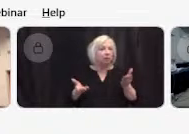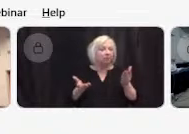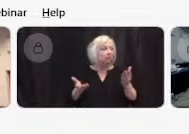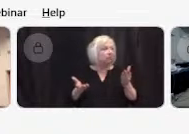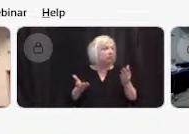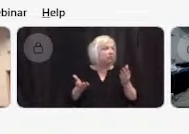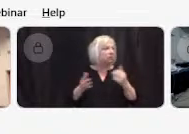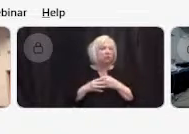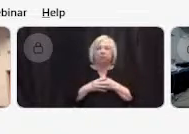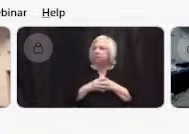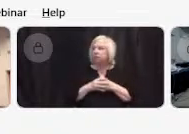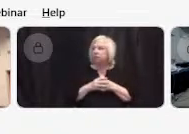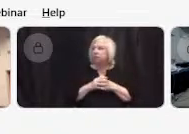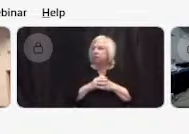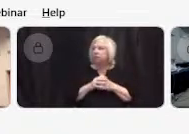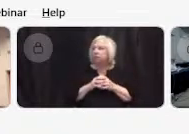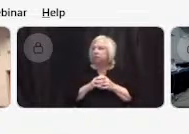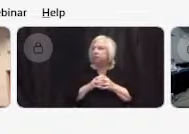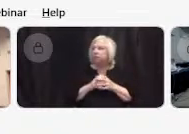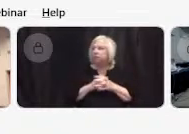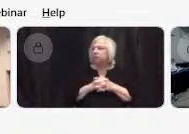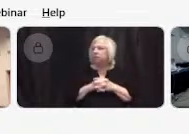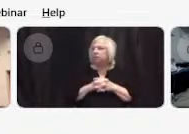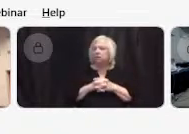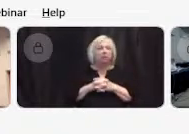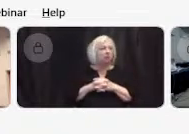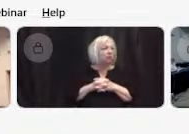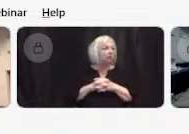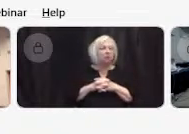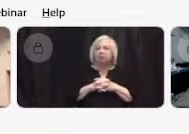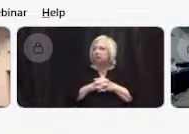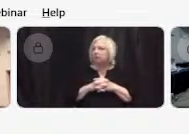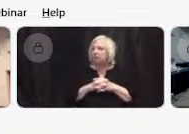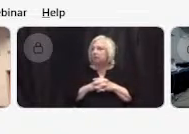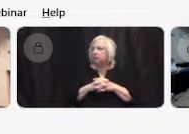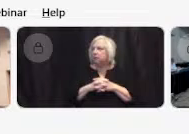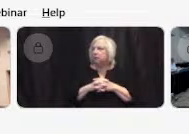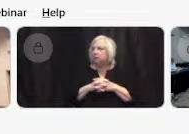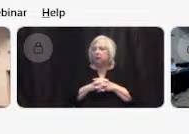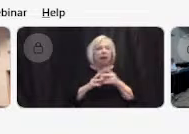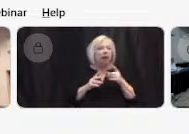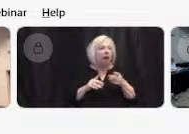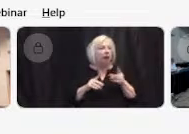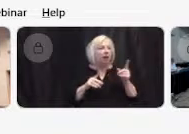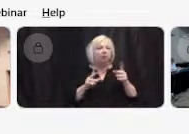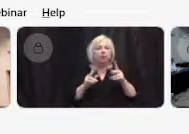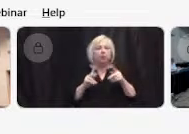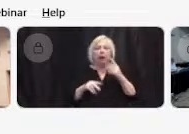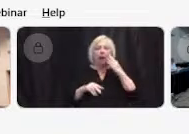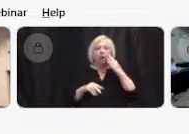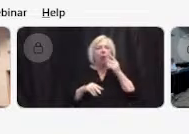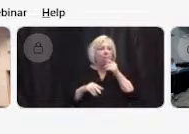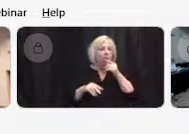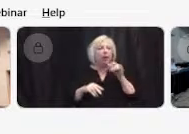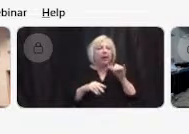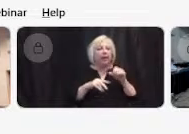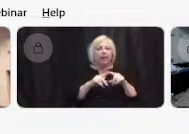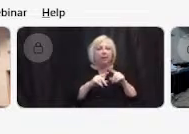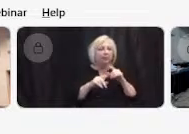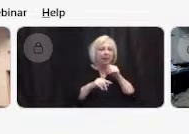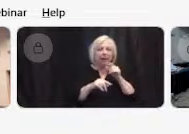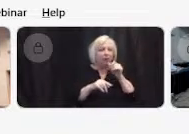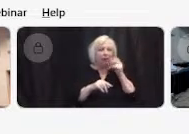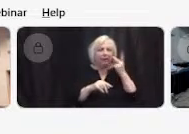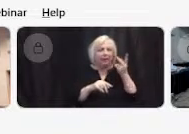I'm sorry? The applicant met me in my office, so I know who he is. I do not see him Okay,